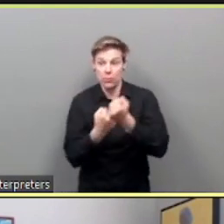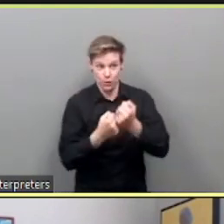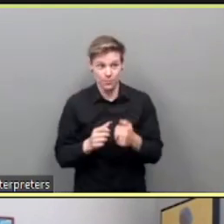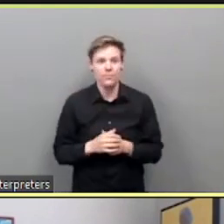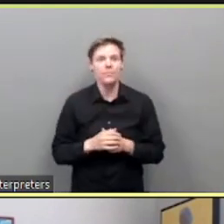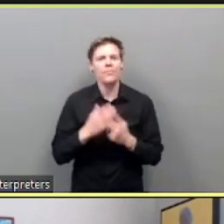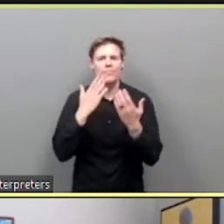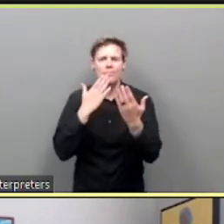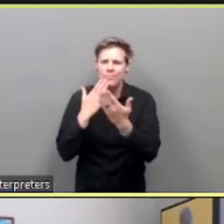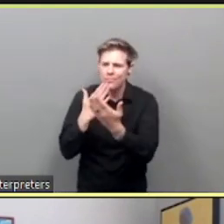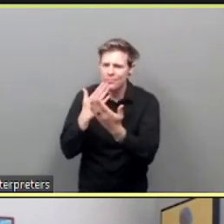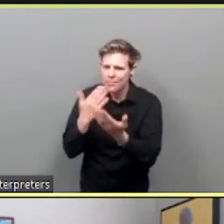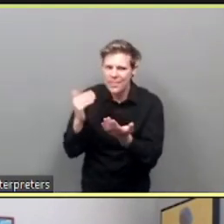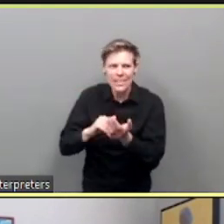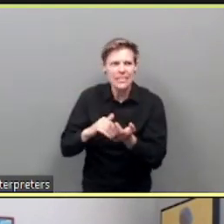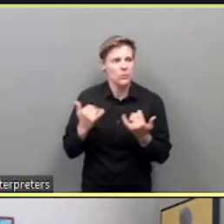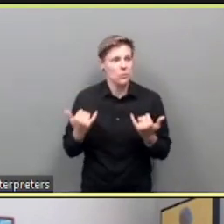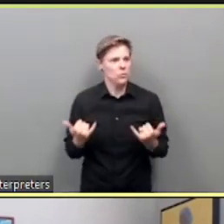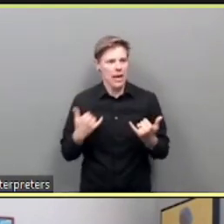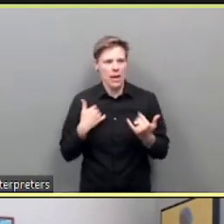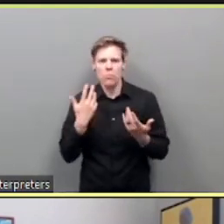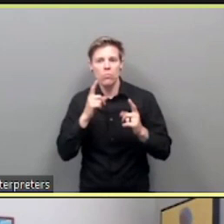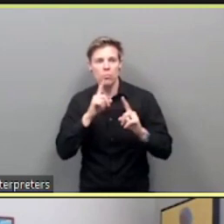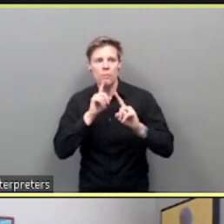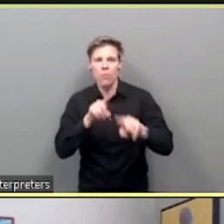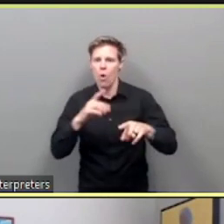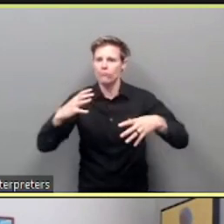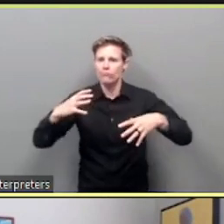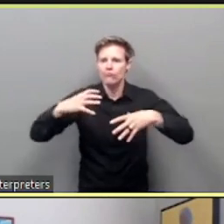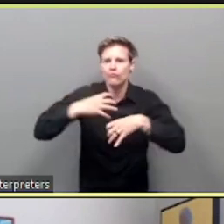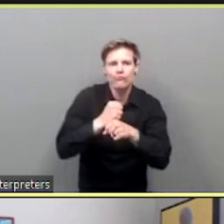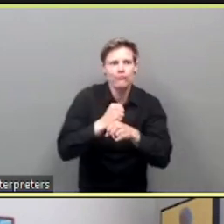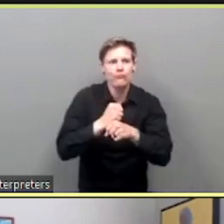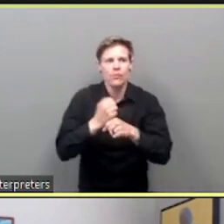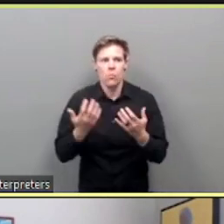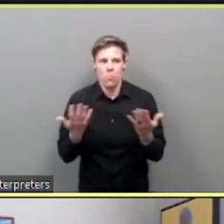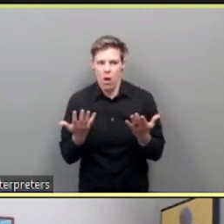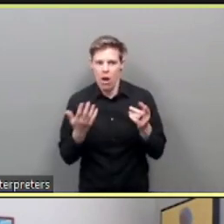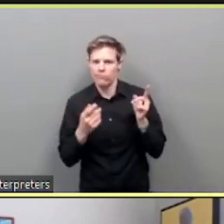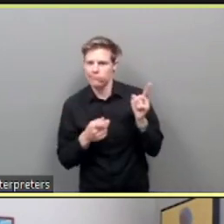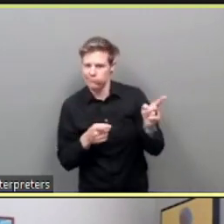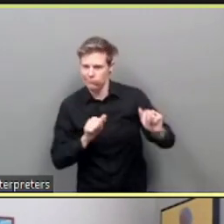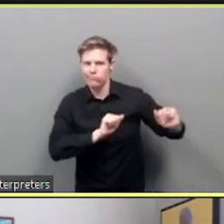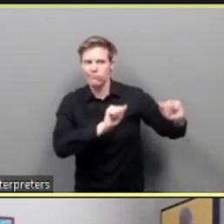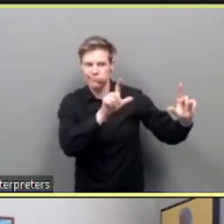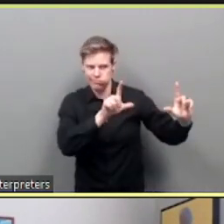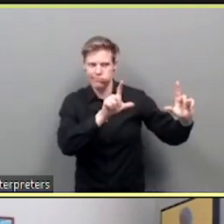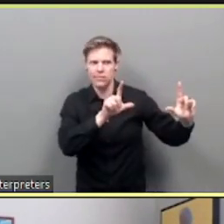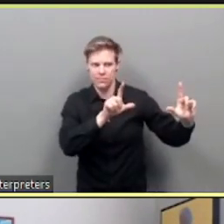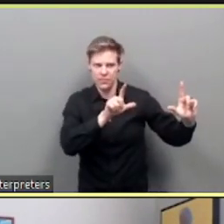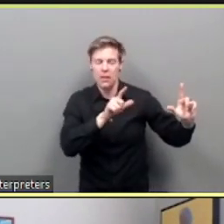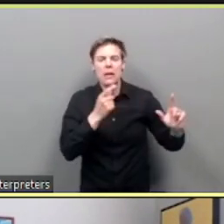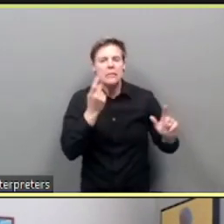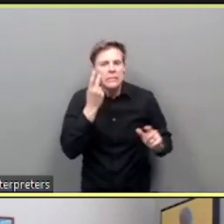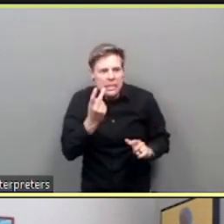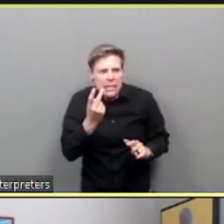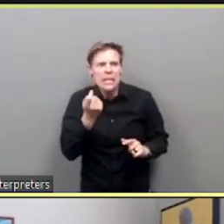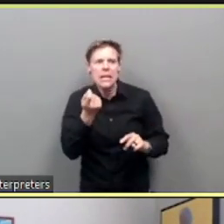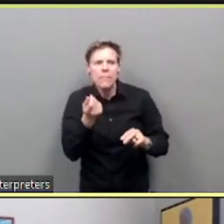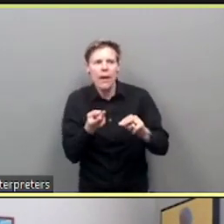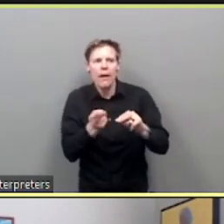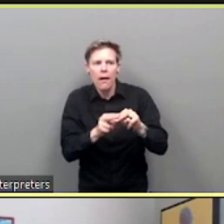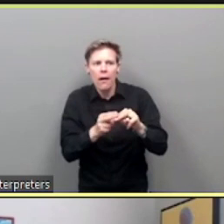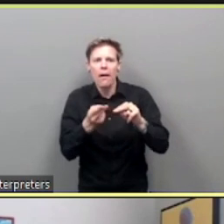So today I'm going to report out, once again, we're doing little by little increase, 1% a week on our